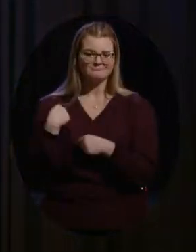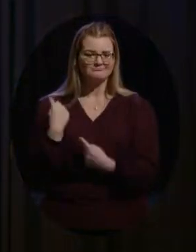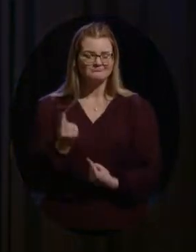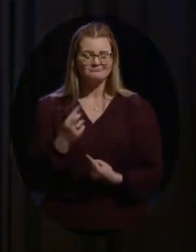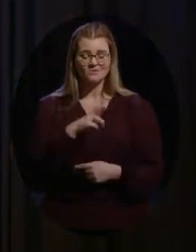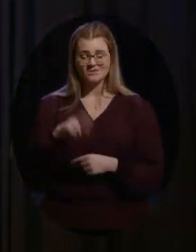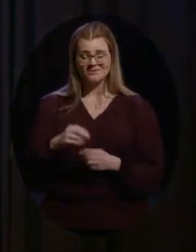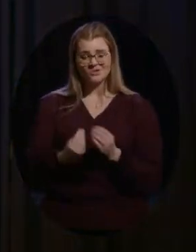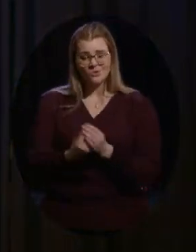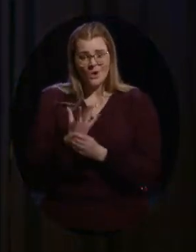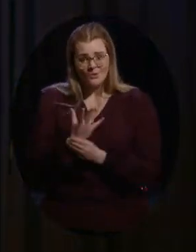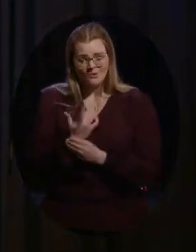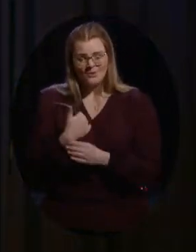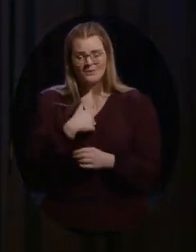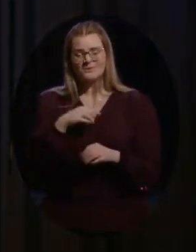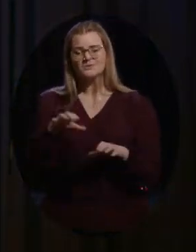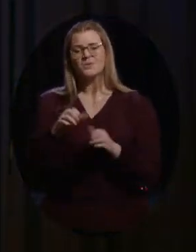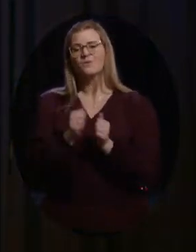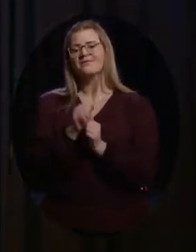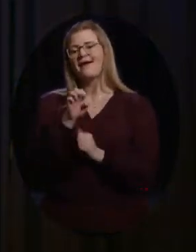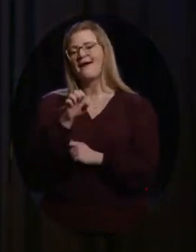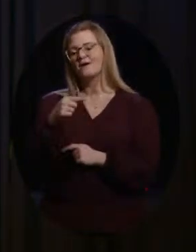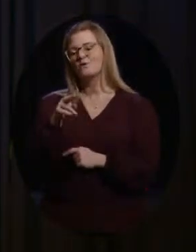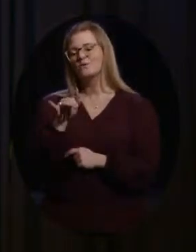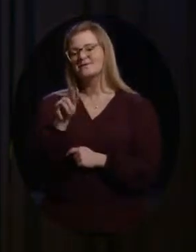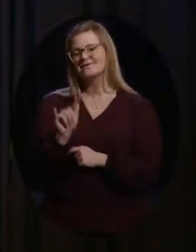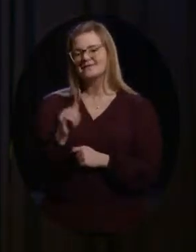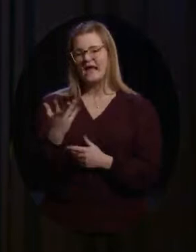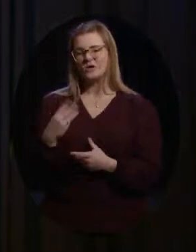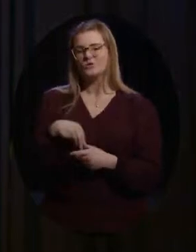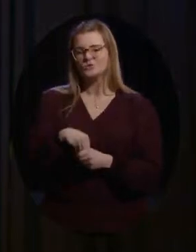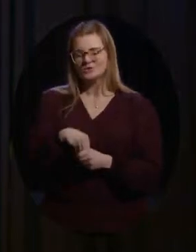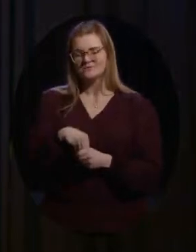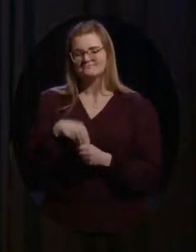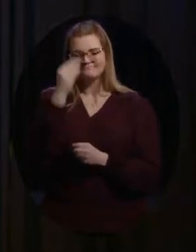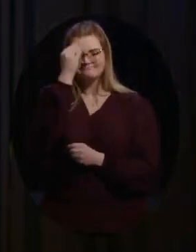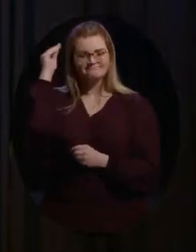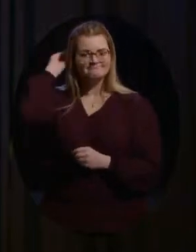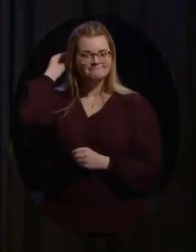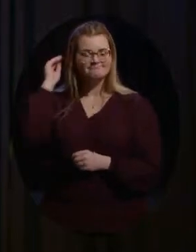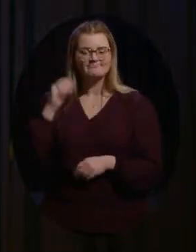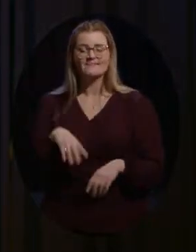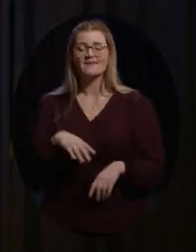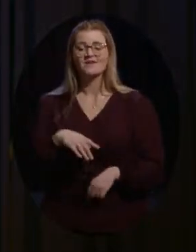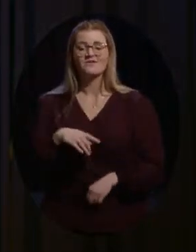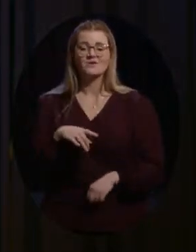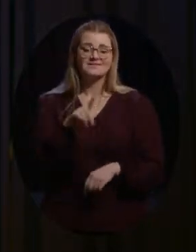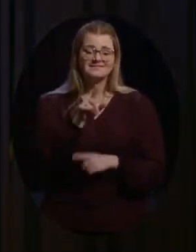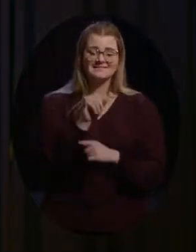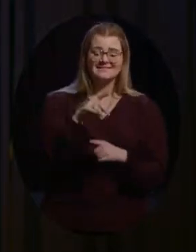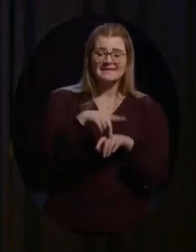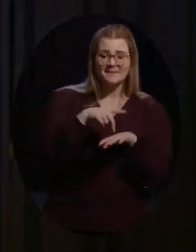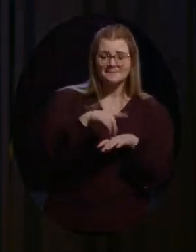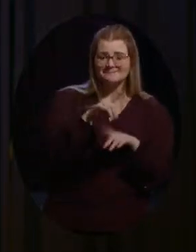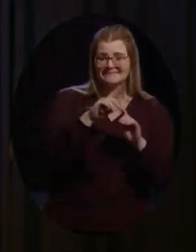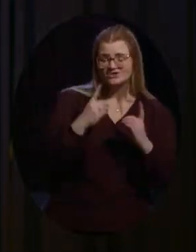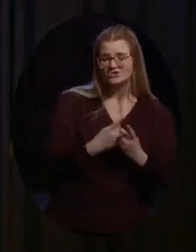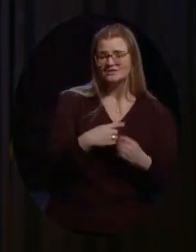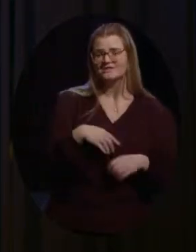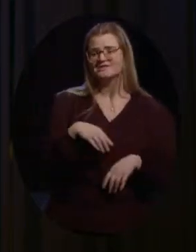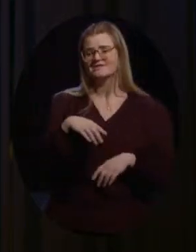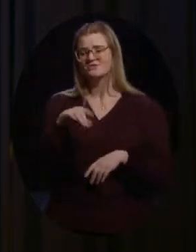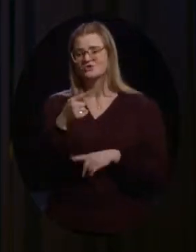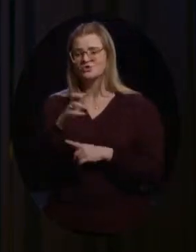we're doing so with equity and inclusion in mind. From the Diamond District in Greater Scotts Addition to the City Center